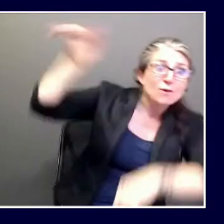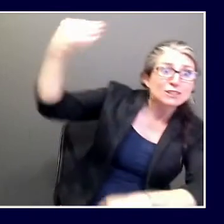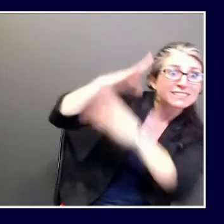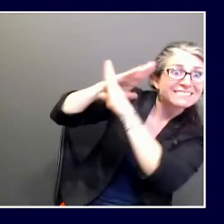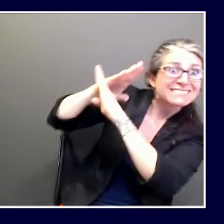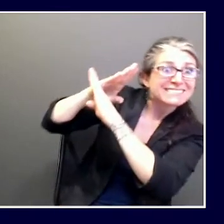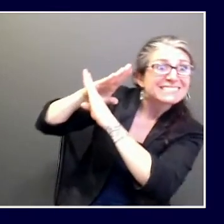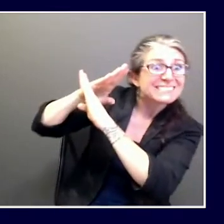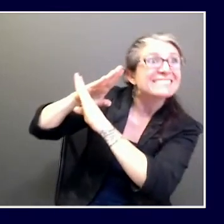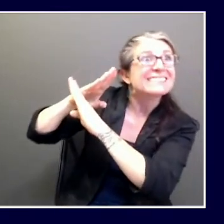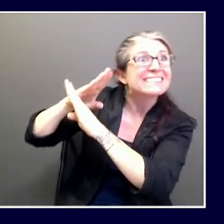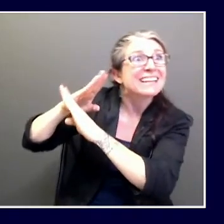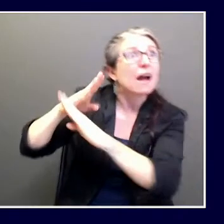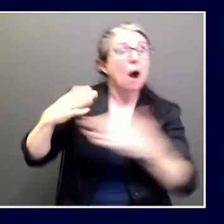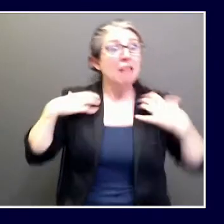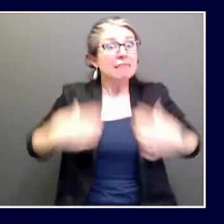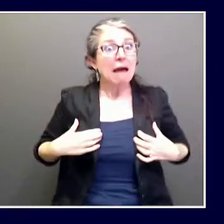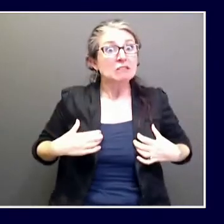Or a life jacket.